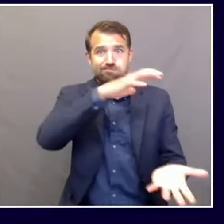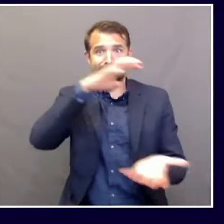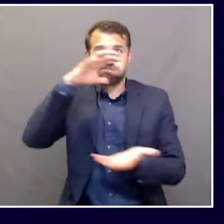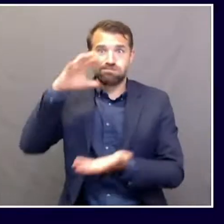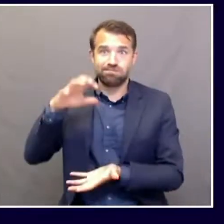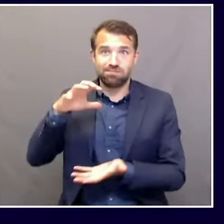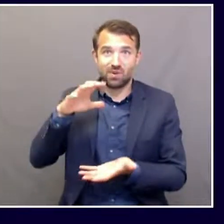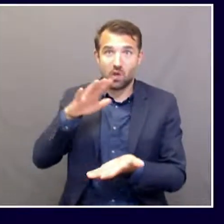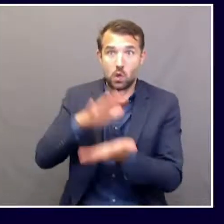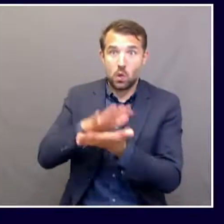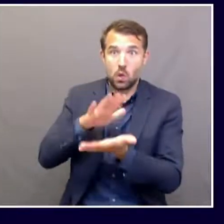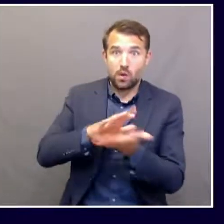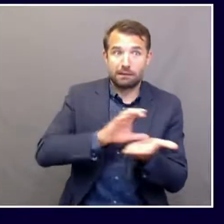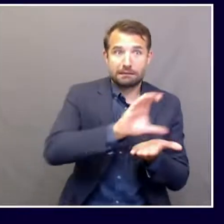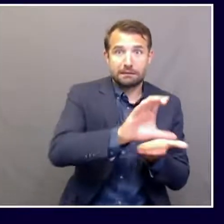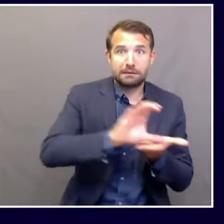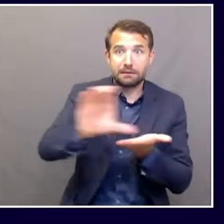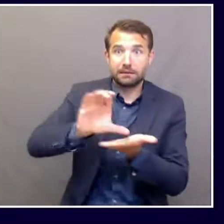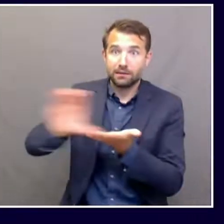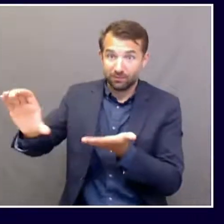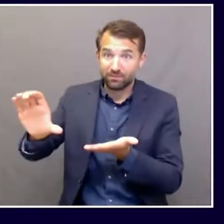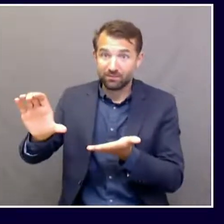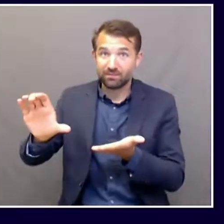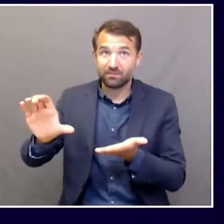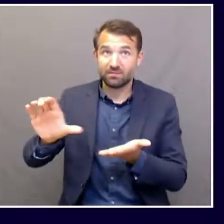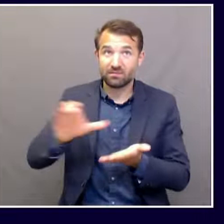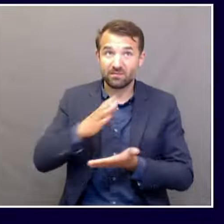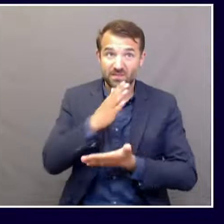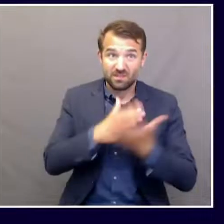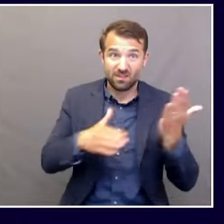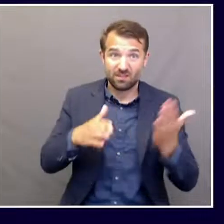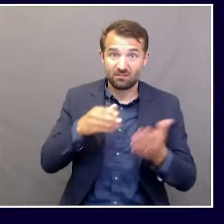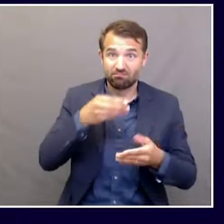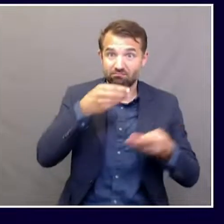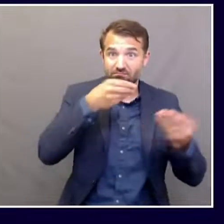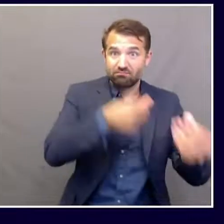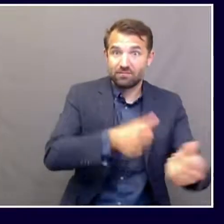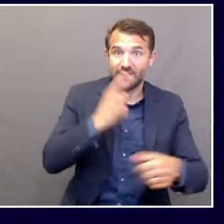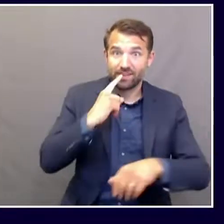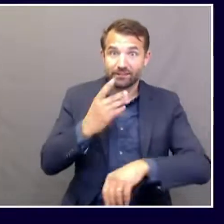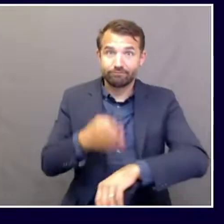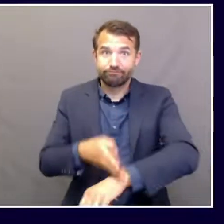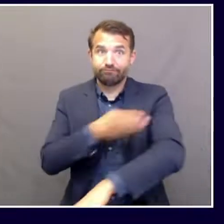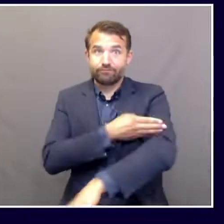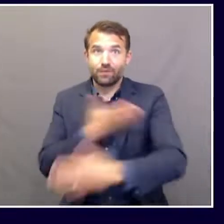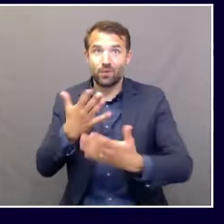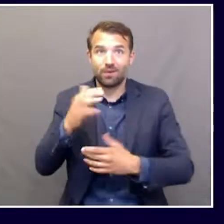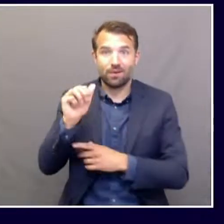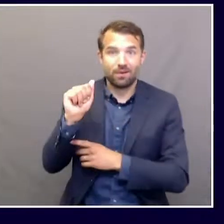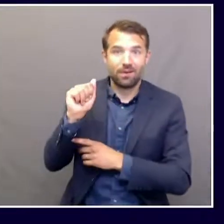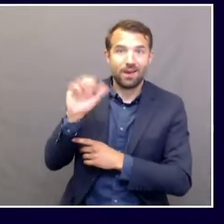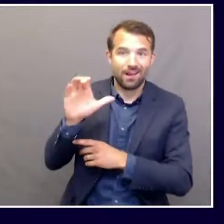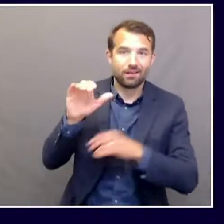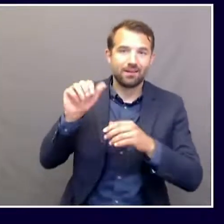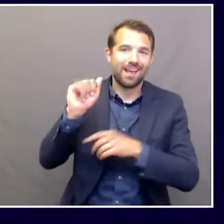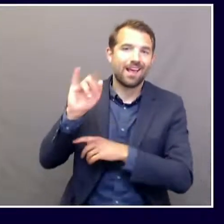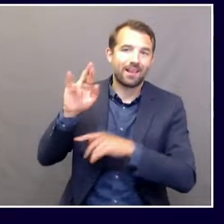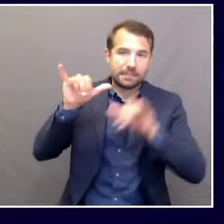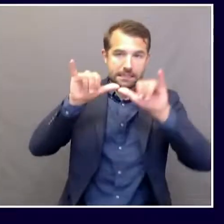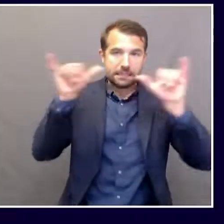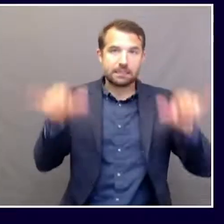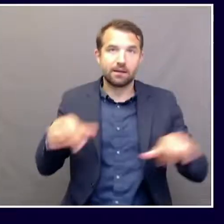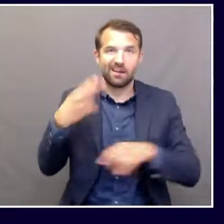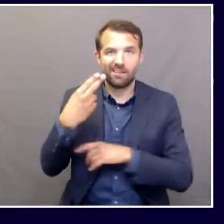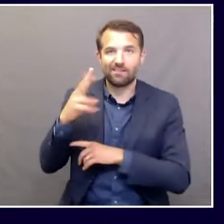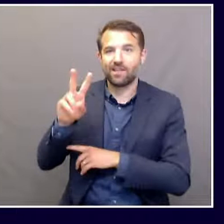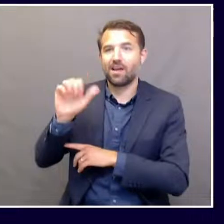is going towards improving ventilation, installing HVAC, and really making sure that the climate control in schools is